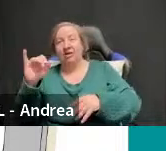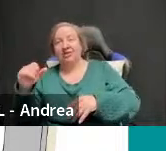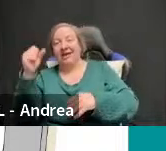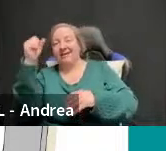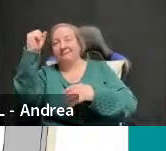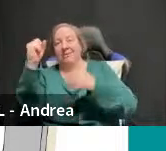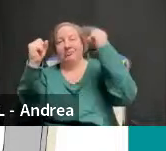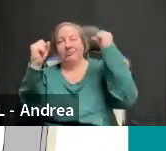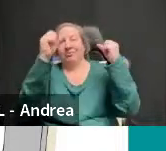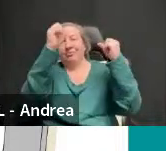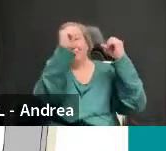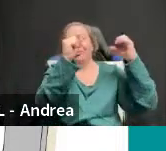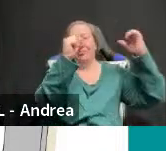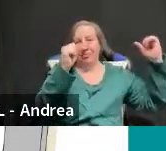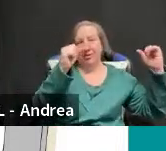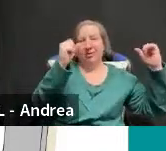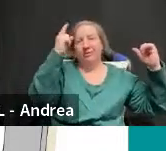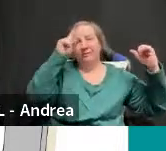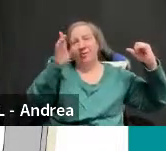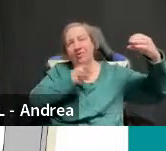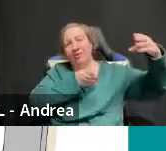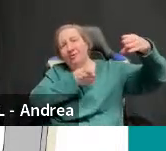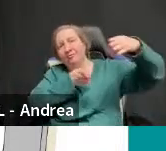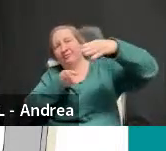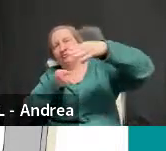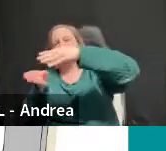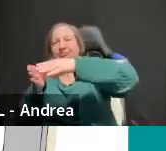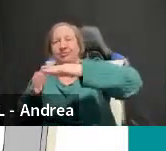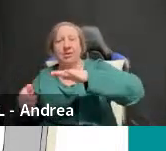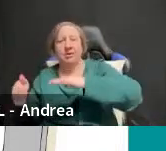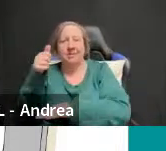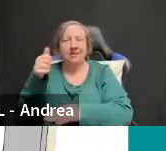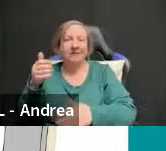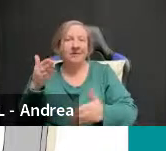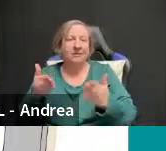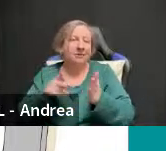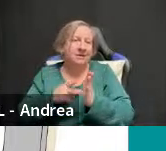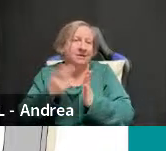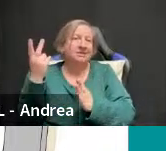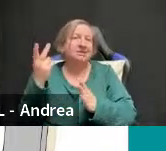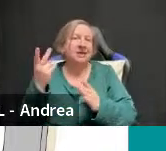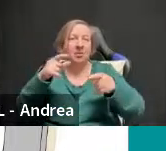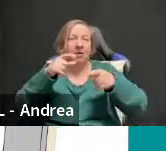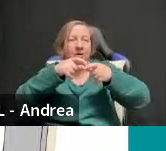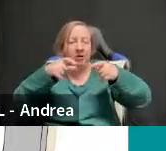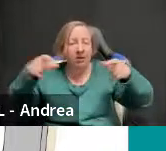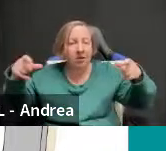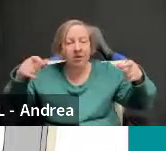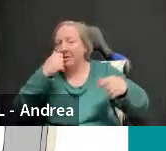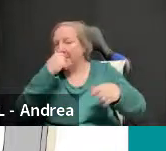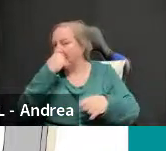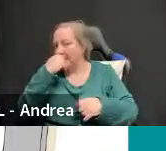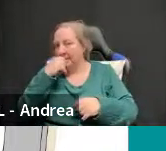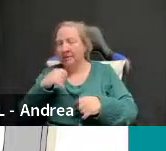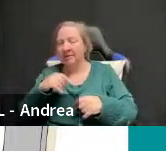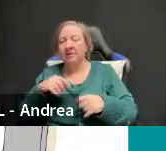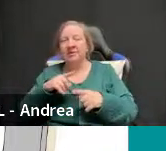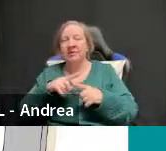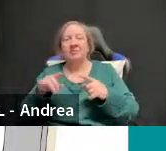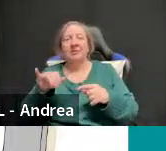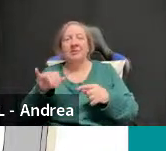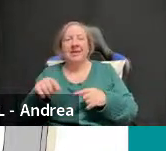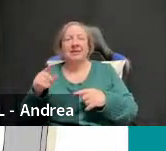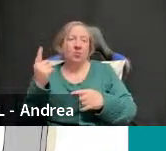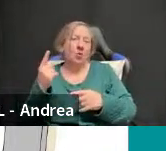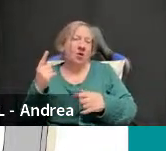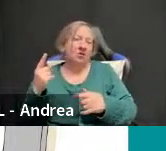the guideway above. They may be double columns in some locations, and generally that's one of the